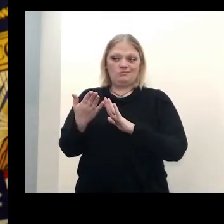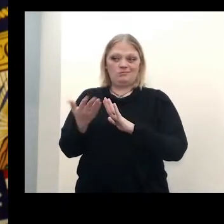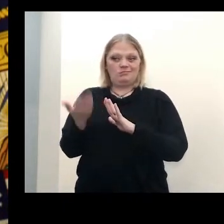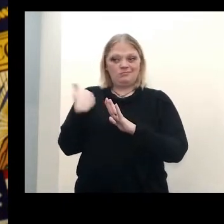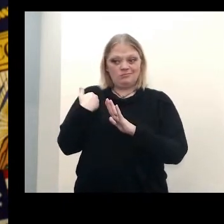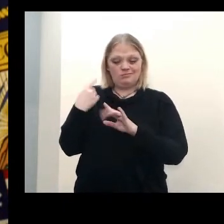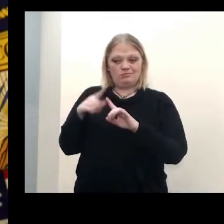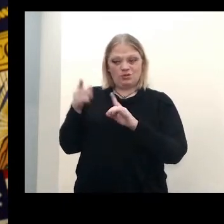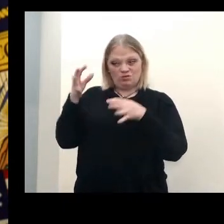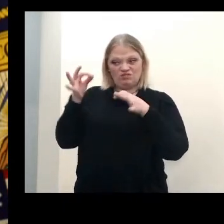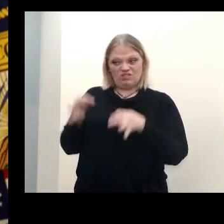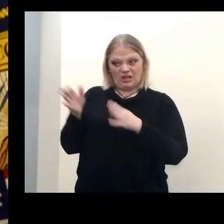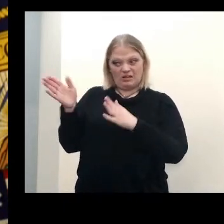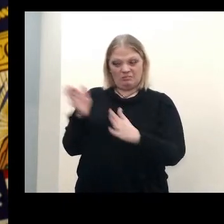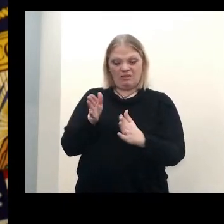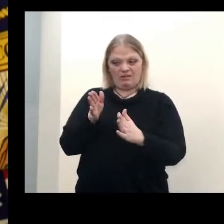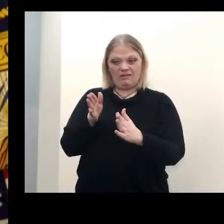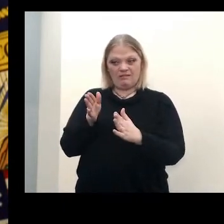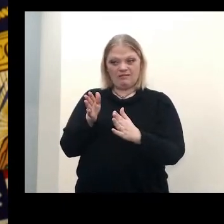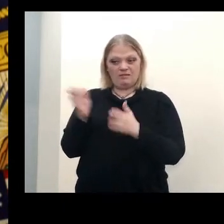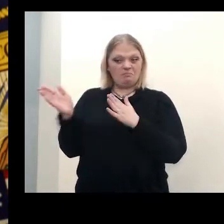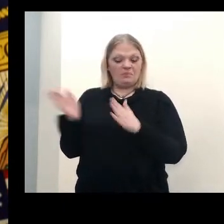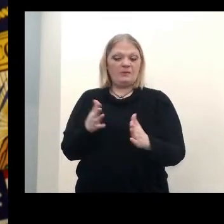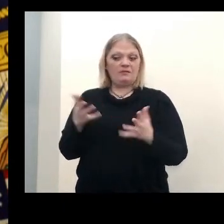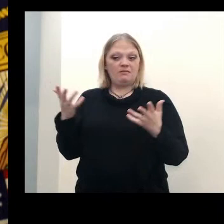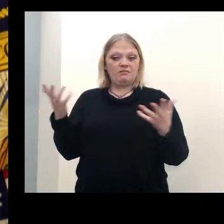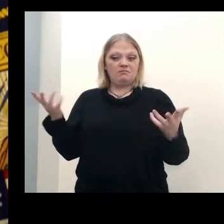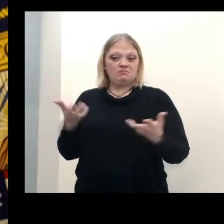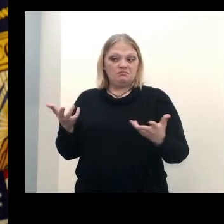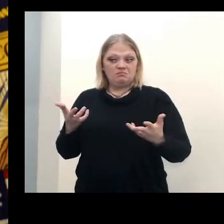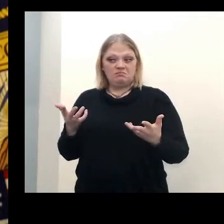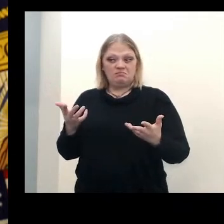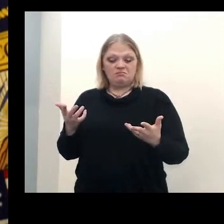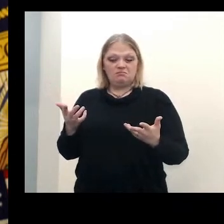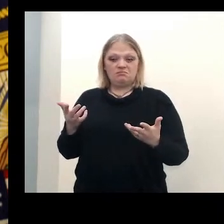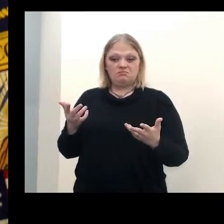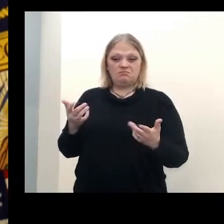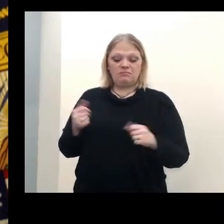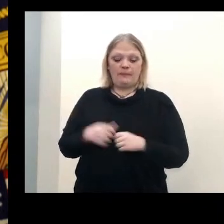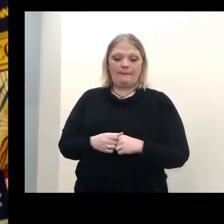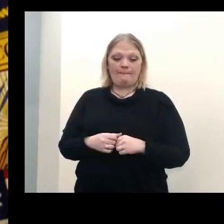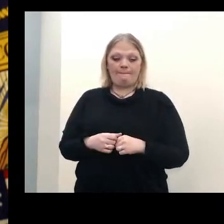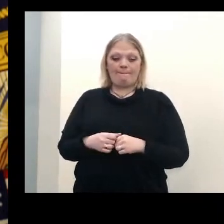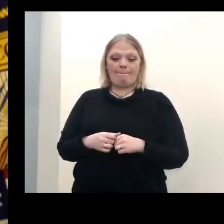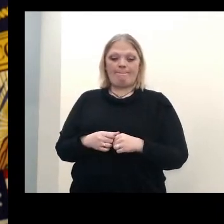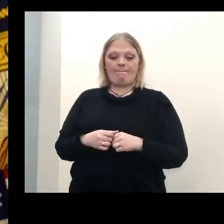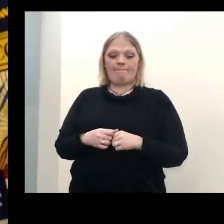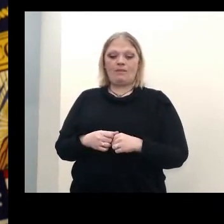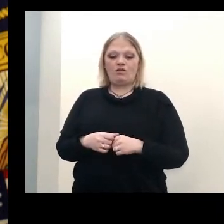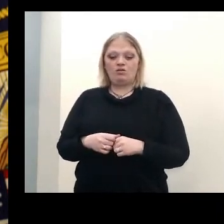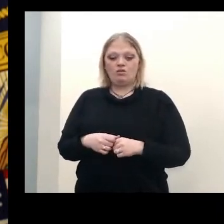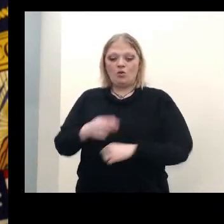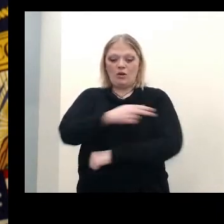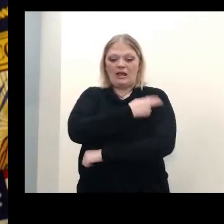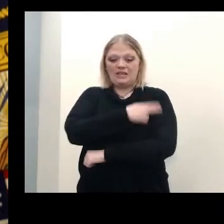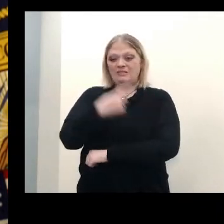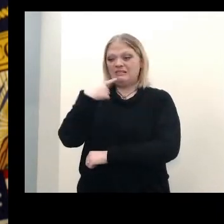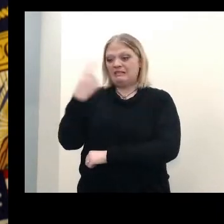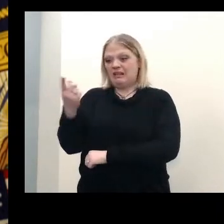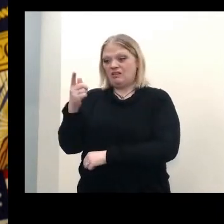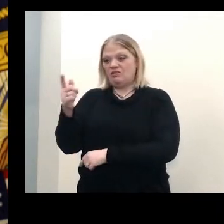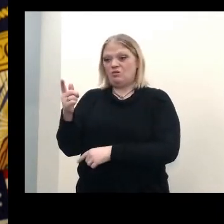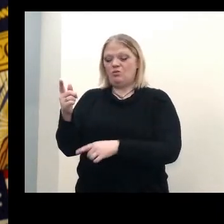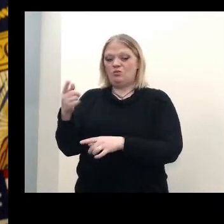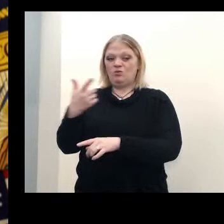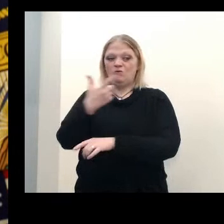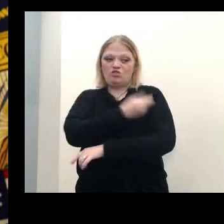you've decided on a plan, and the plan is, rather than have hospitals tell you this person needs a shot,